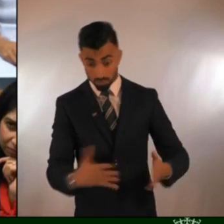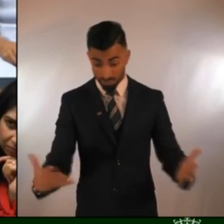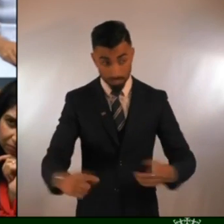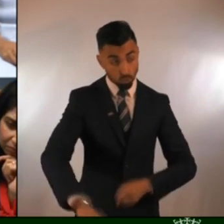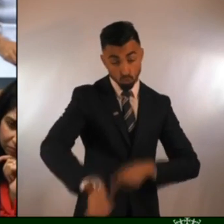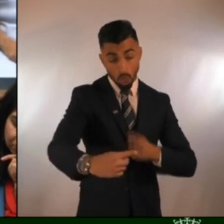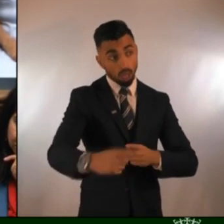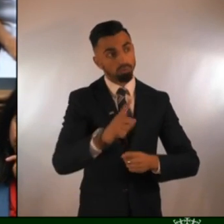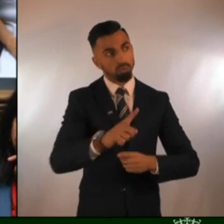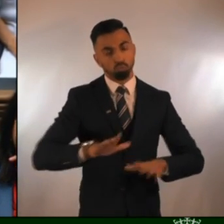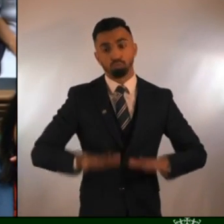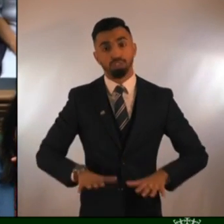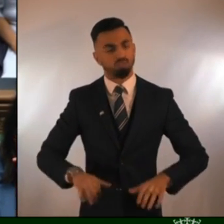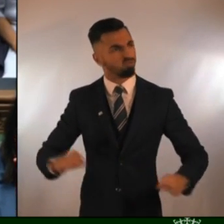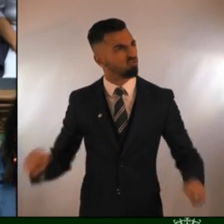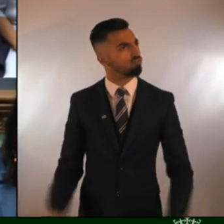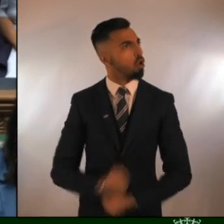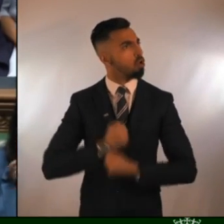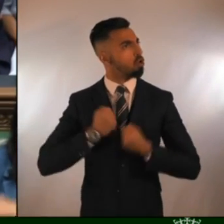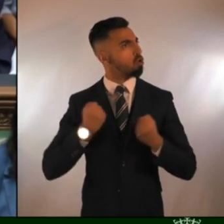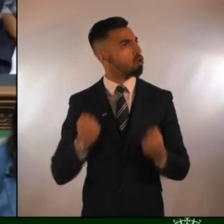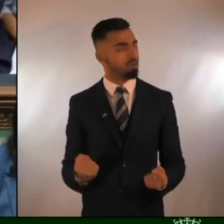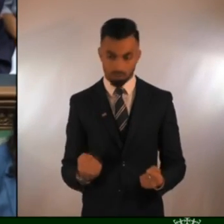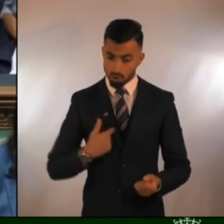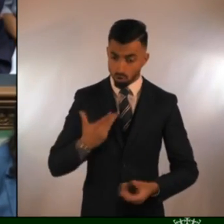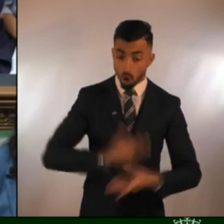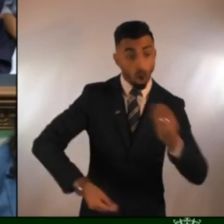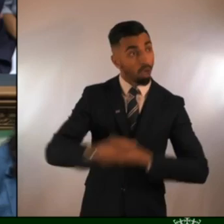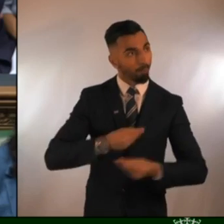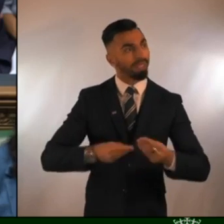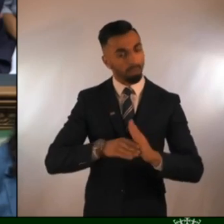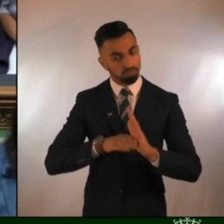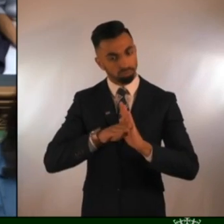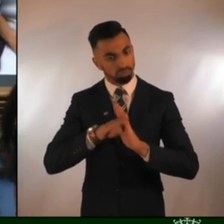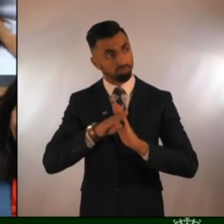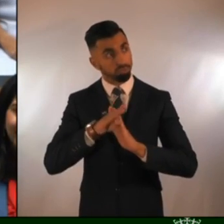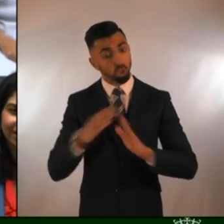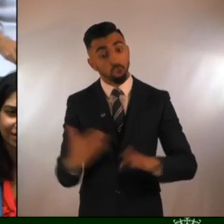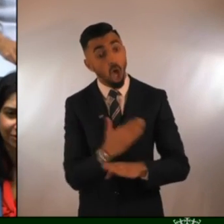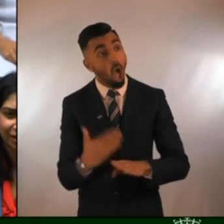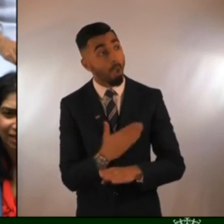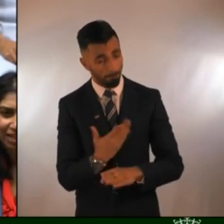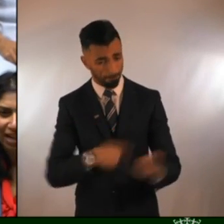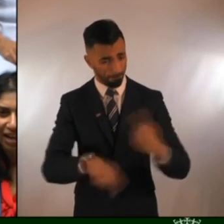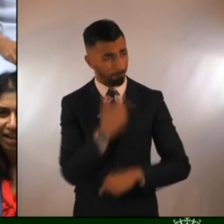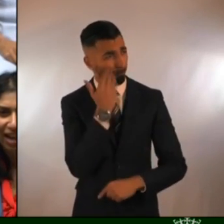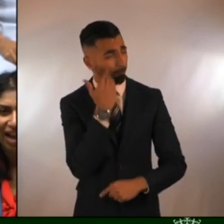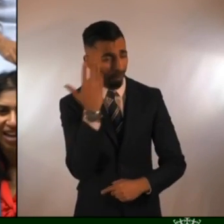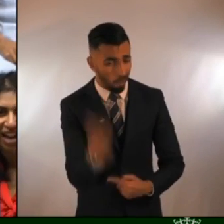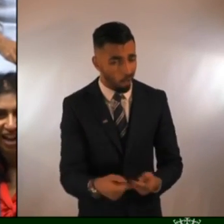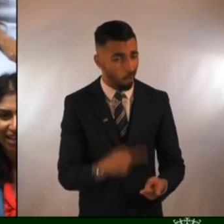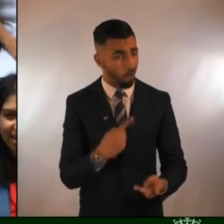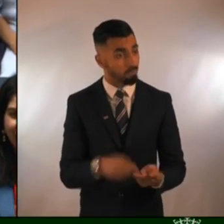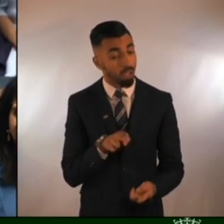The economy growing, more jobs, higher wages, stable inflation, sound